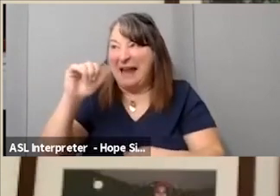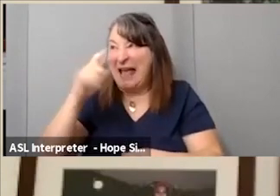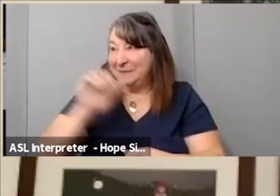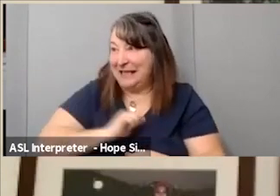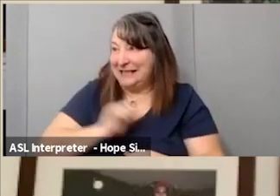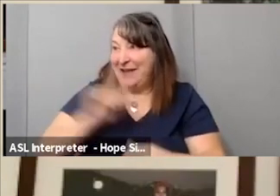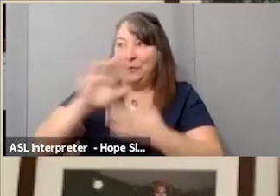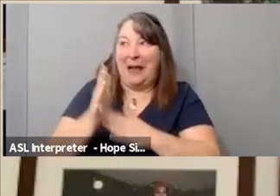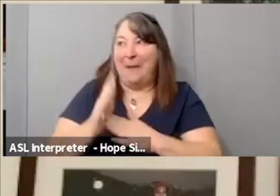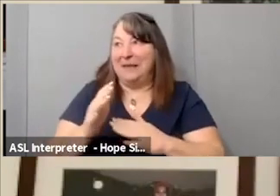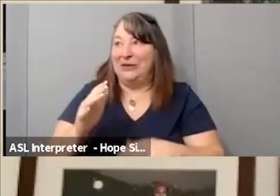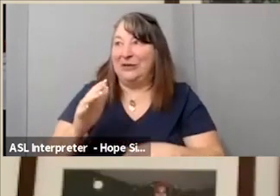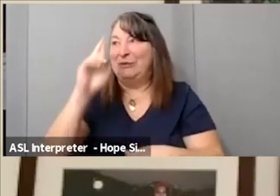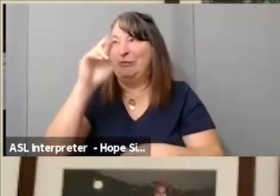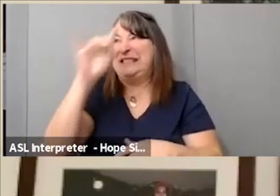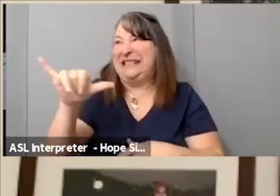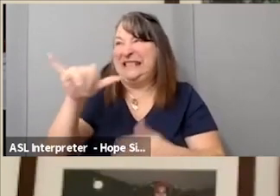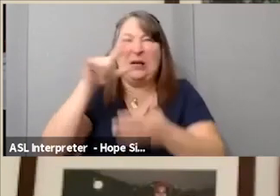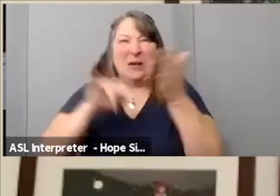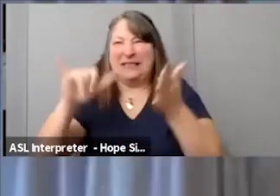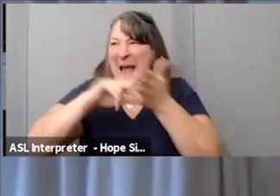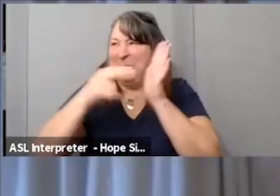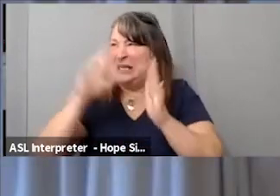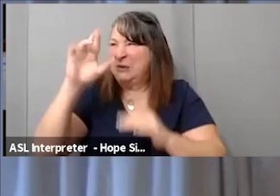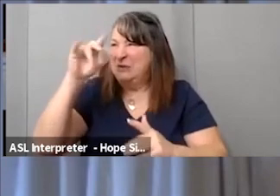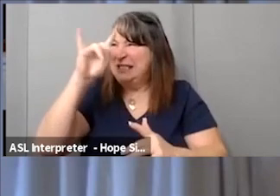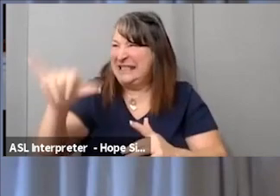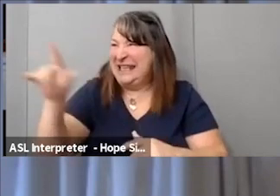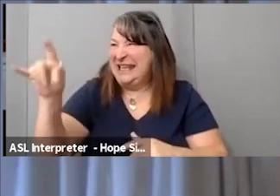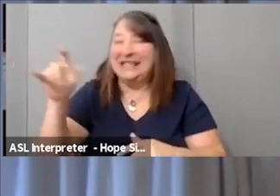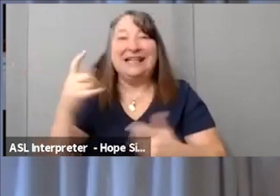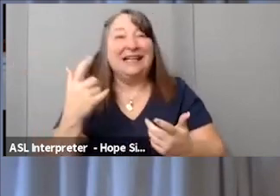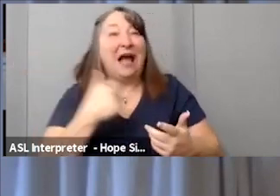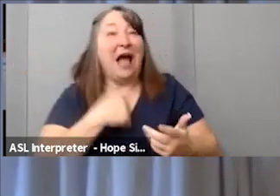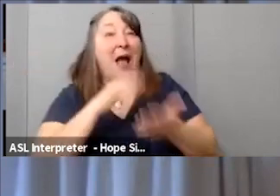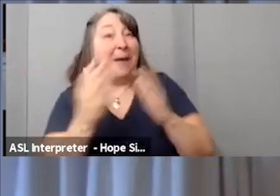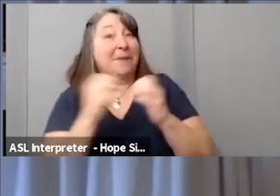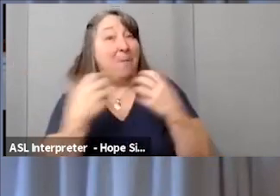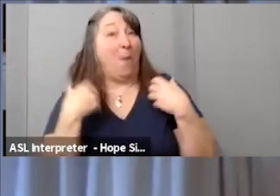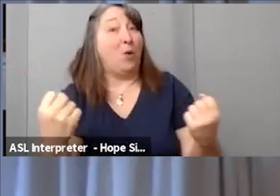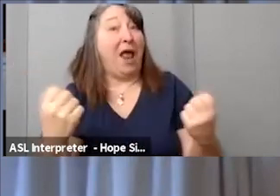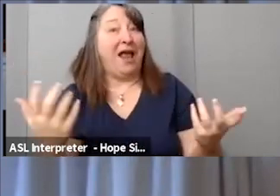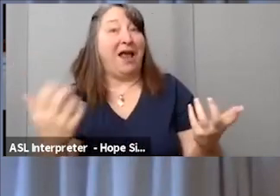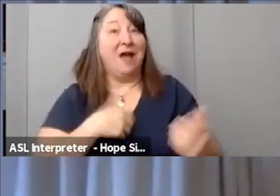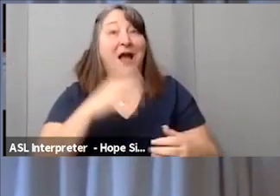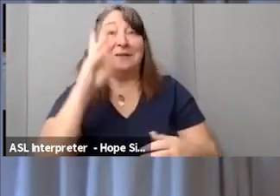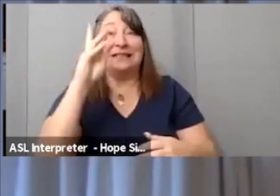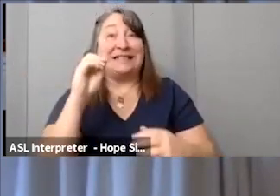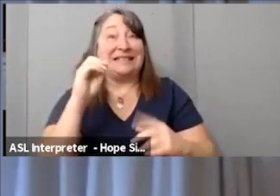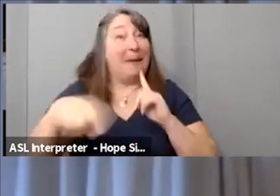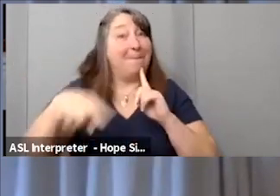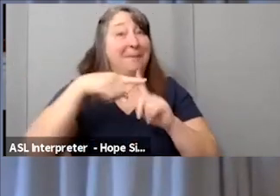becoming risky. What does that mean for you? I'm getting braver, and I'm 60 plus.